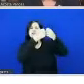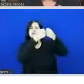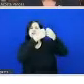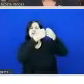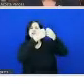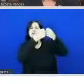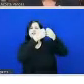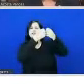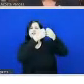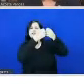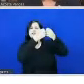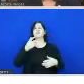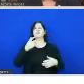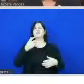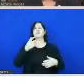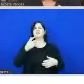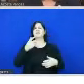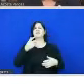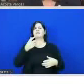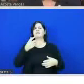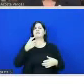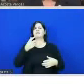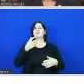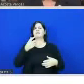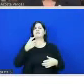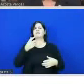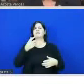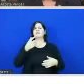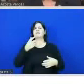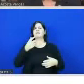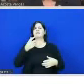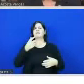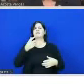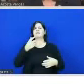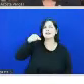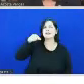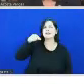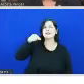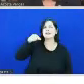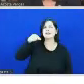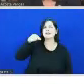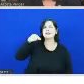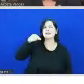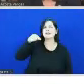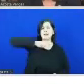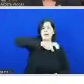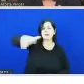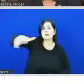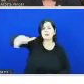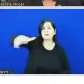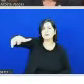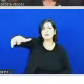76% of countries now have such laws. So that's a pretty good jump.